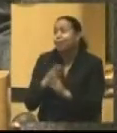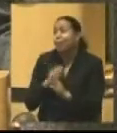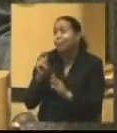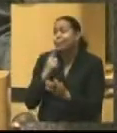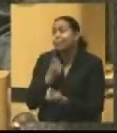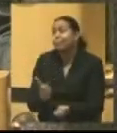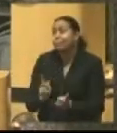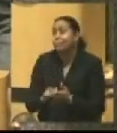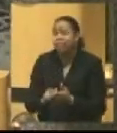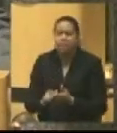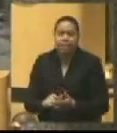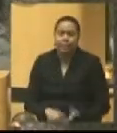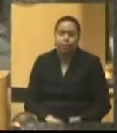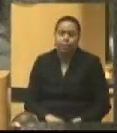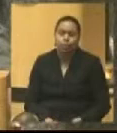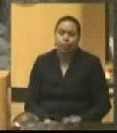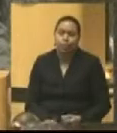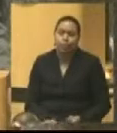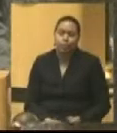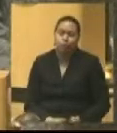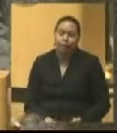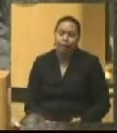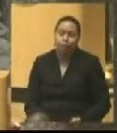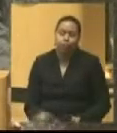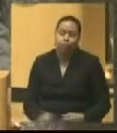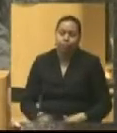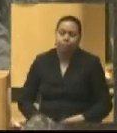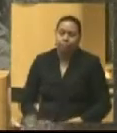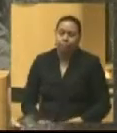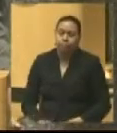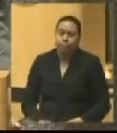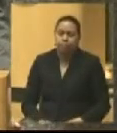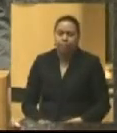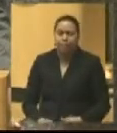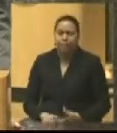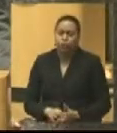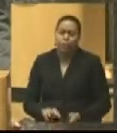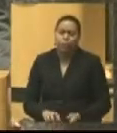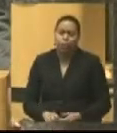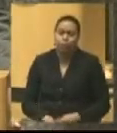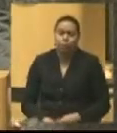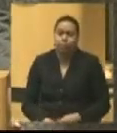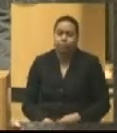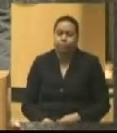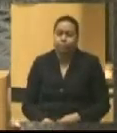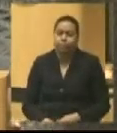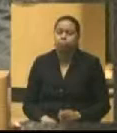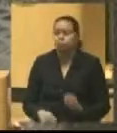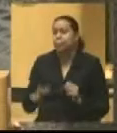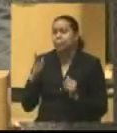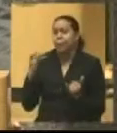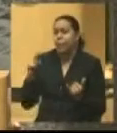the proclamation. We are blinded by these myths. We always have been, so much so that even now, 150